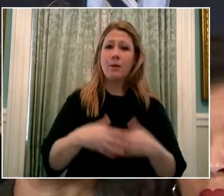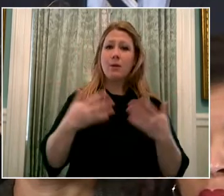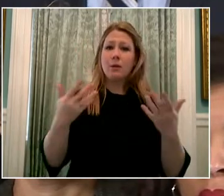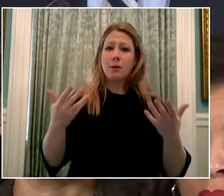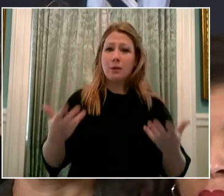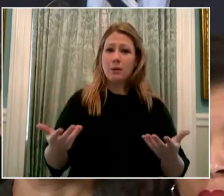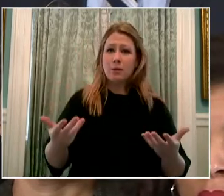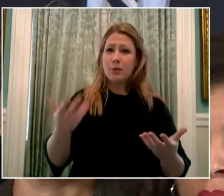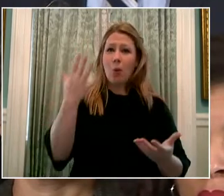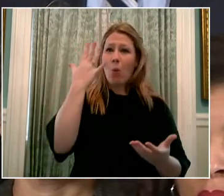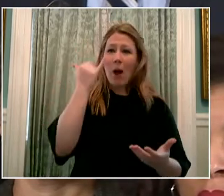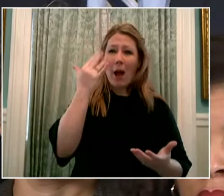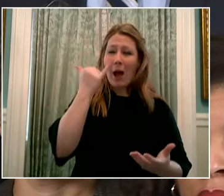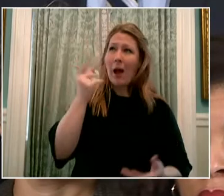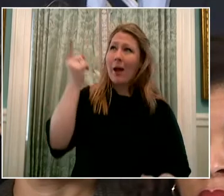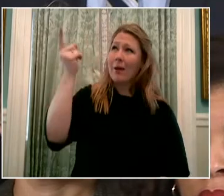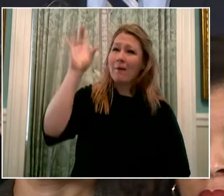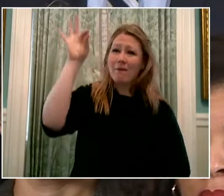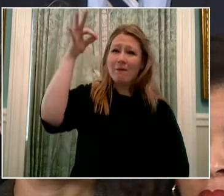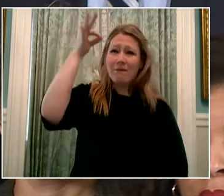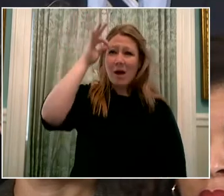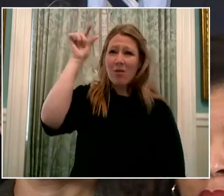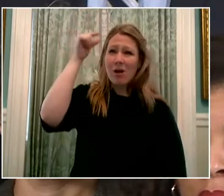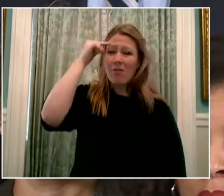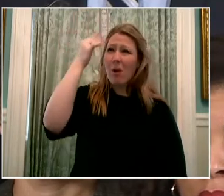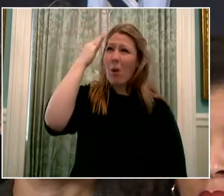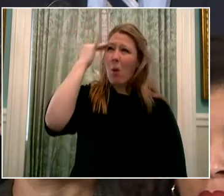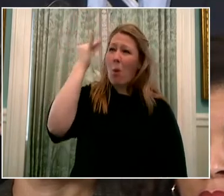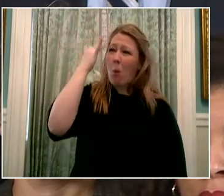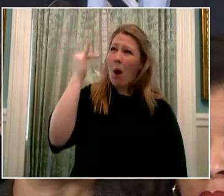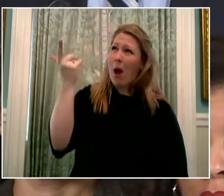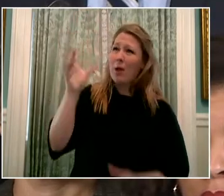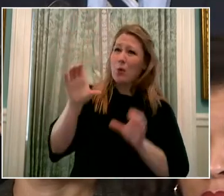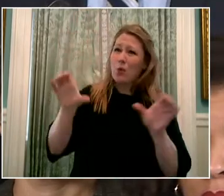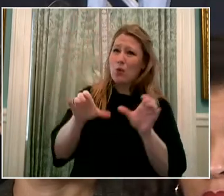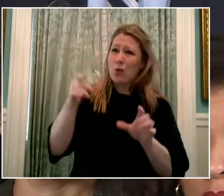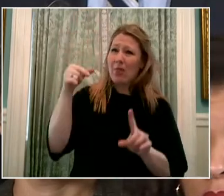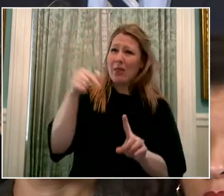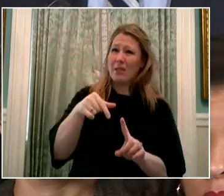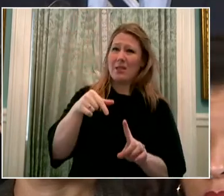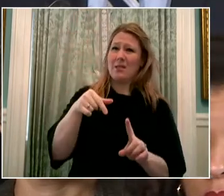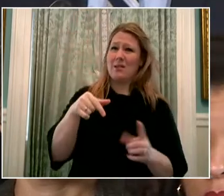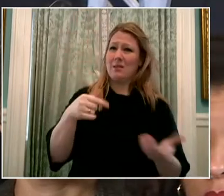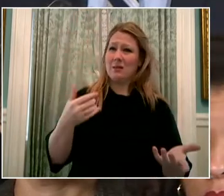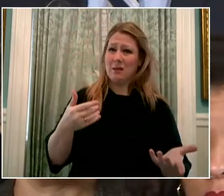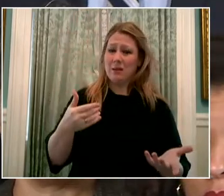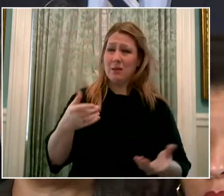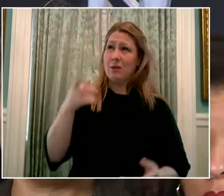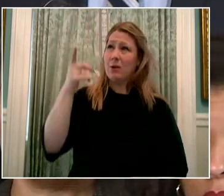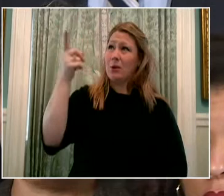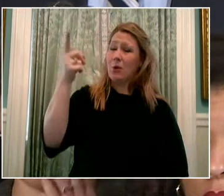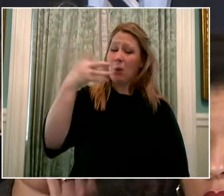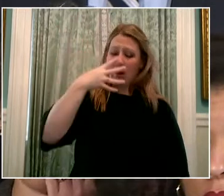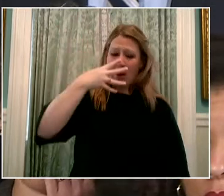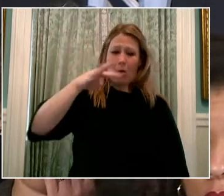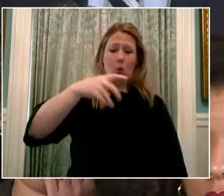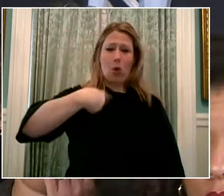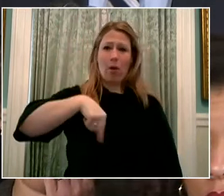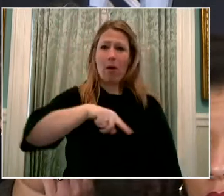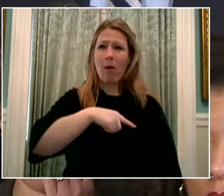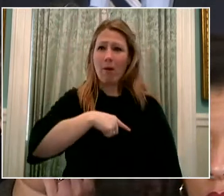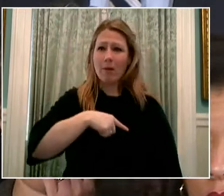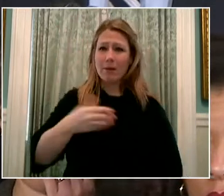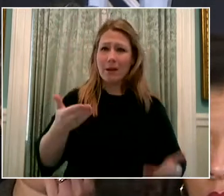this to New York? The national government has turned its back on New York City, and we have